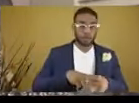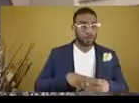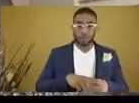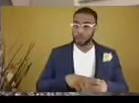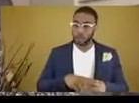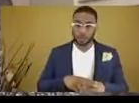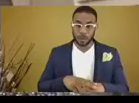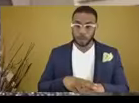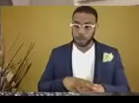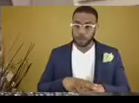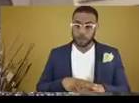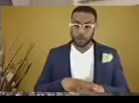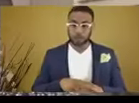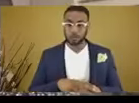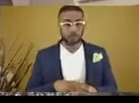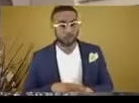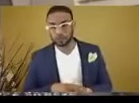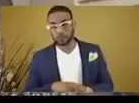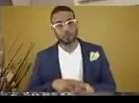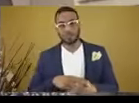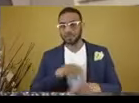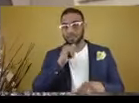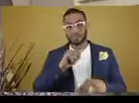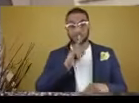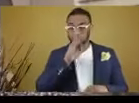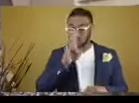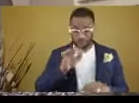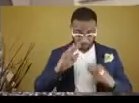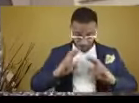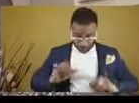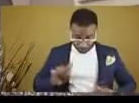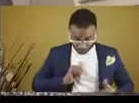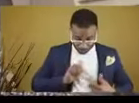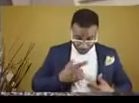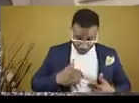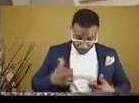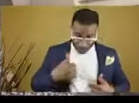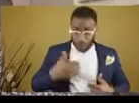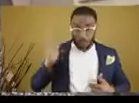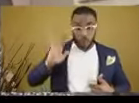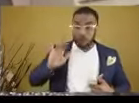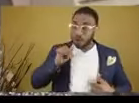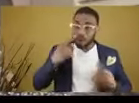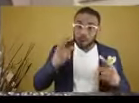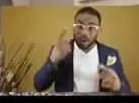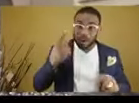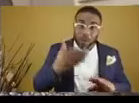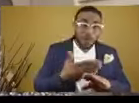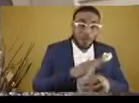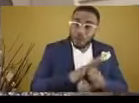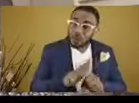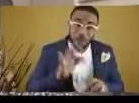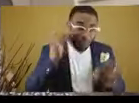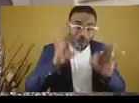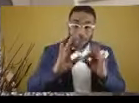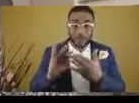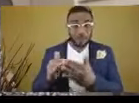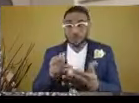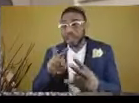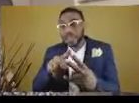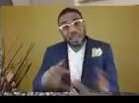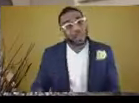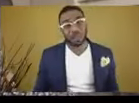option, because if we keep it all the way real with ourselves, what we had before wasn't working for our families and our communities either.